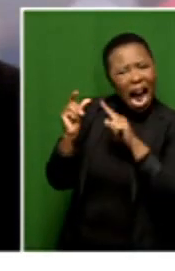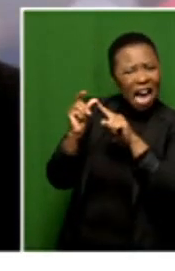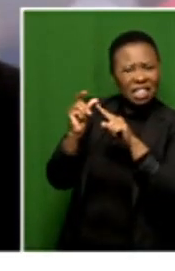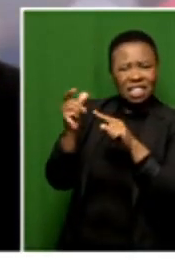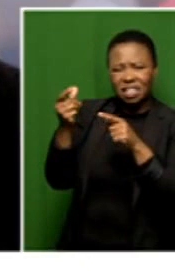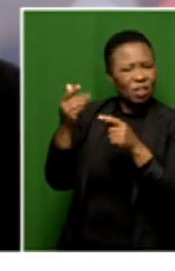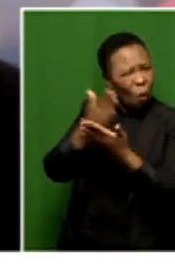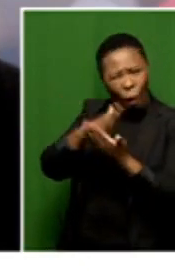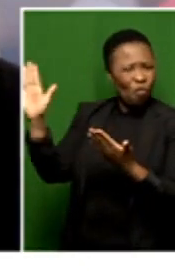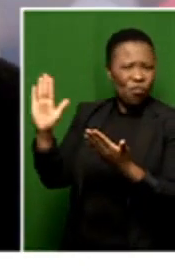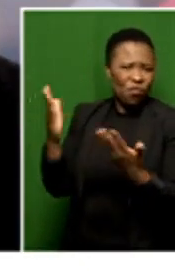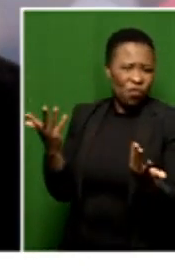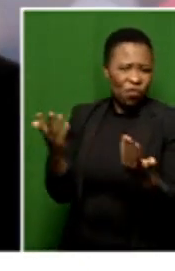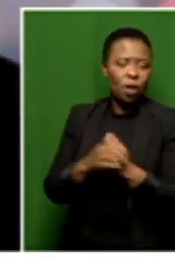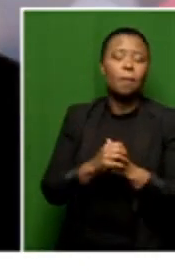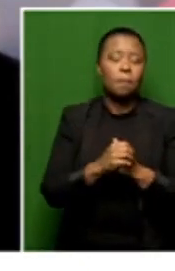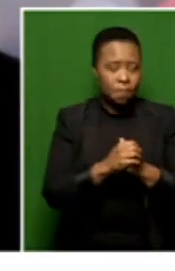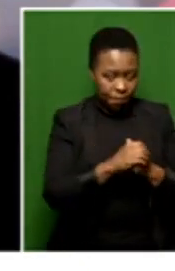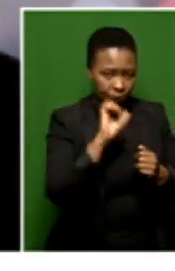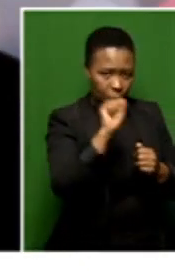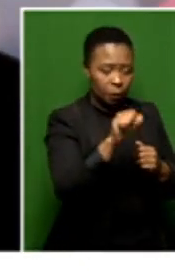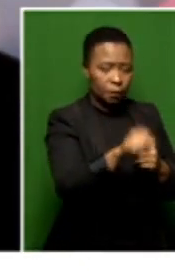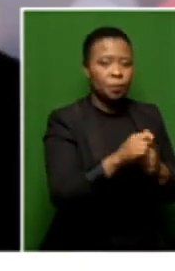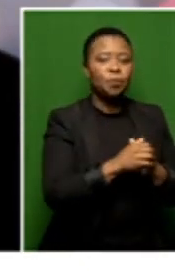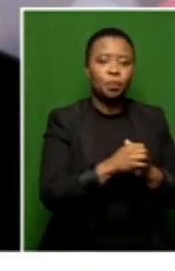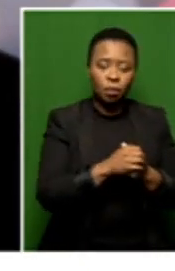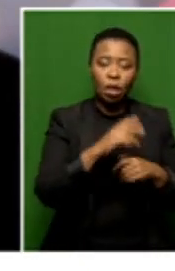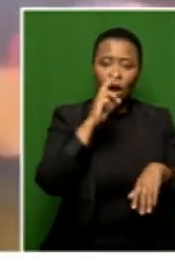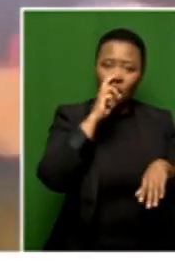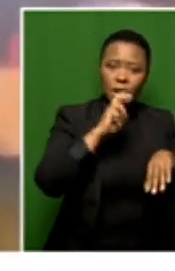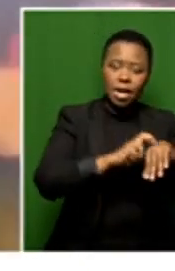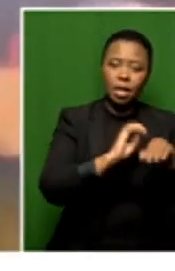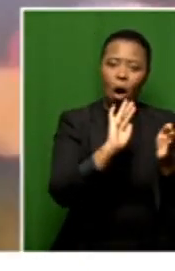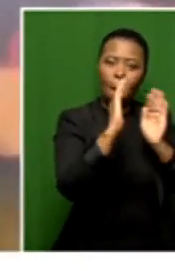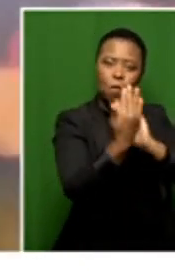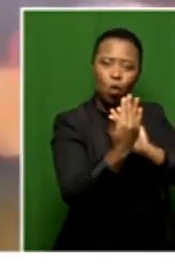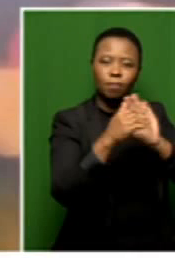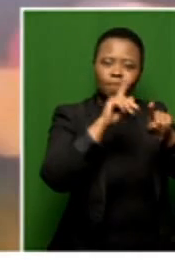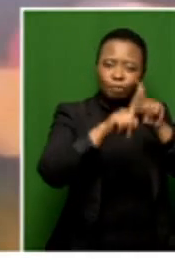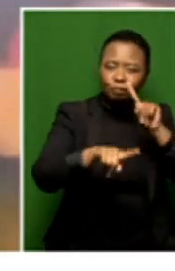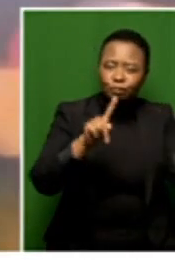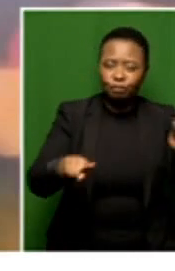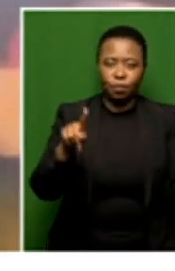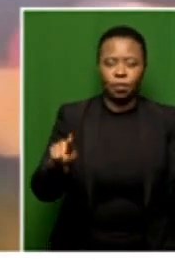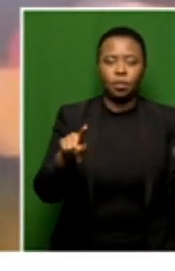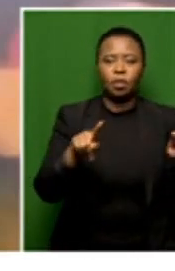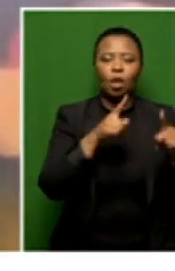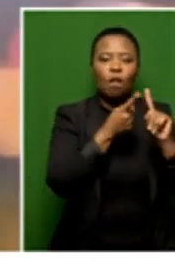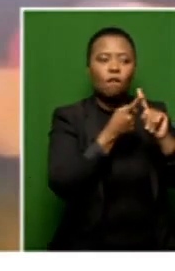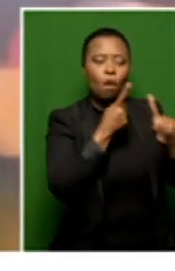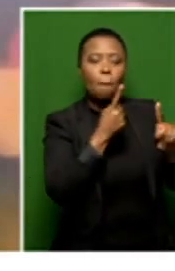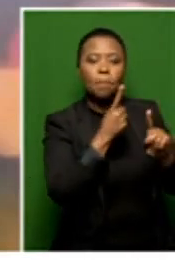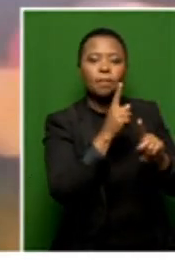cards? Yeah, and that's the thing. So it does require a multi-layered approach from the mobile